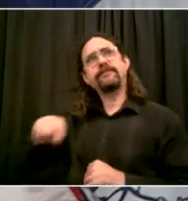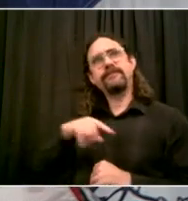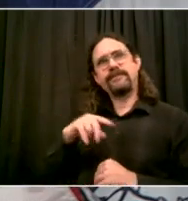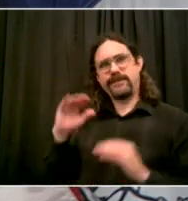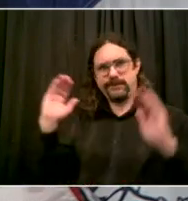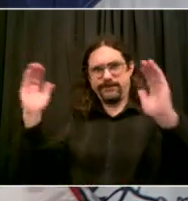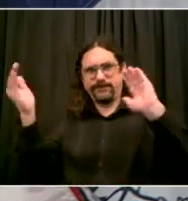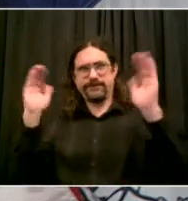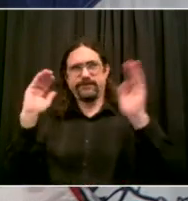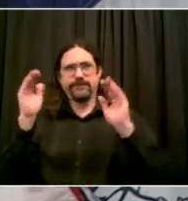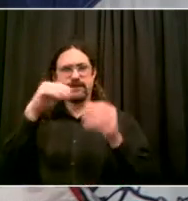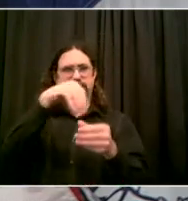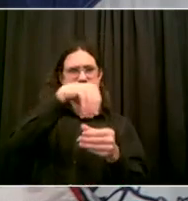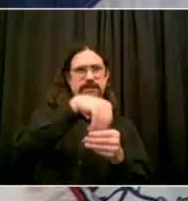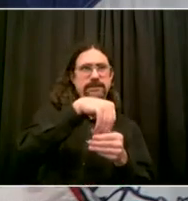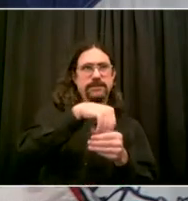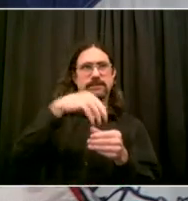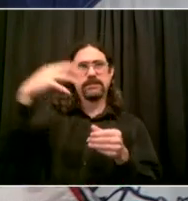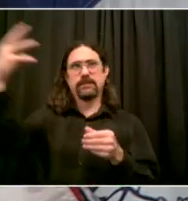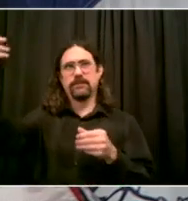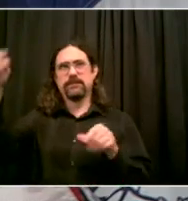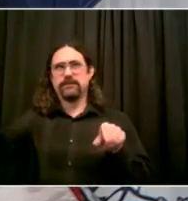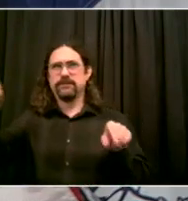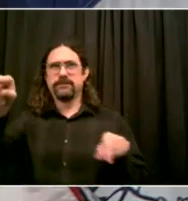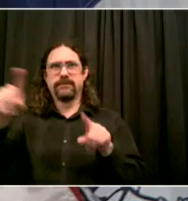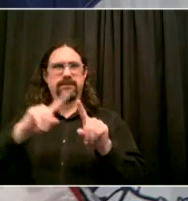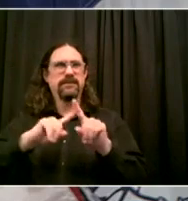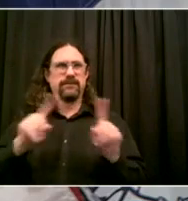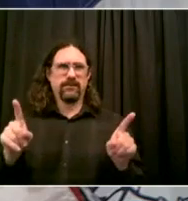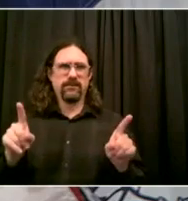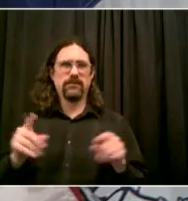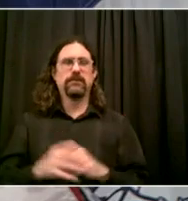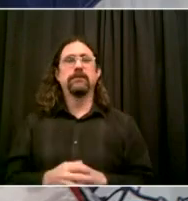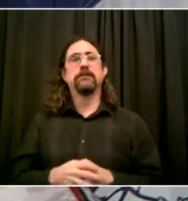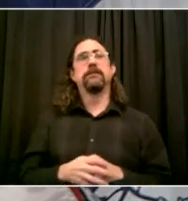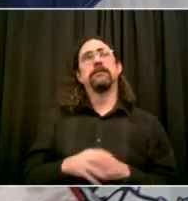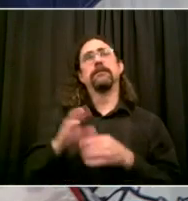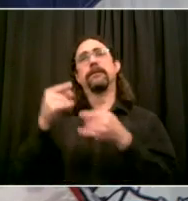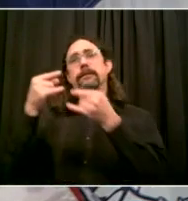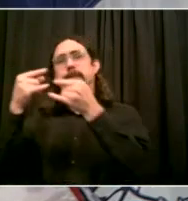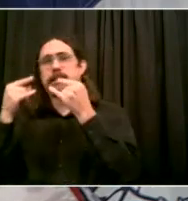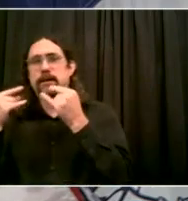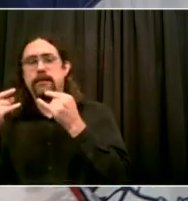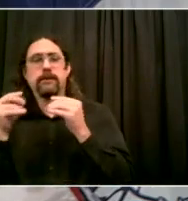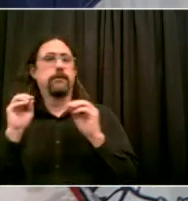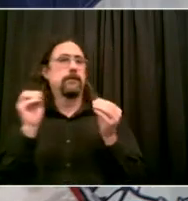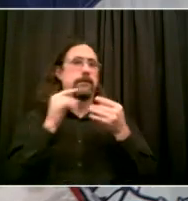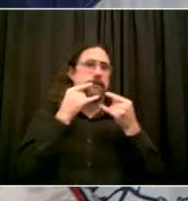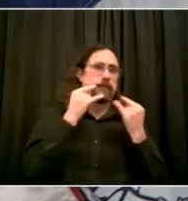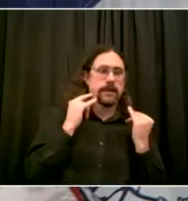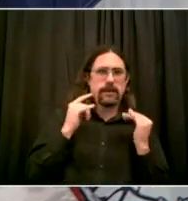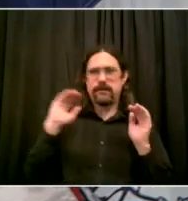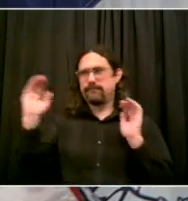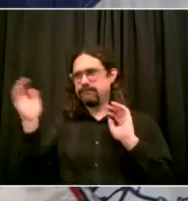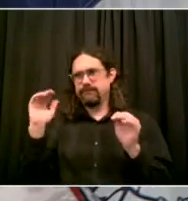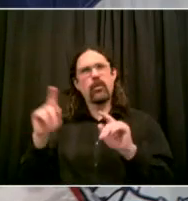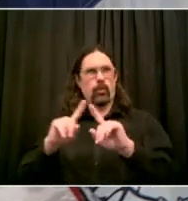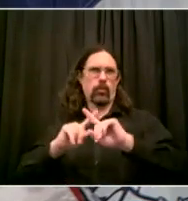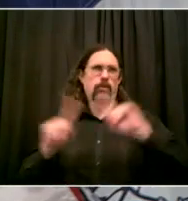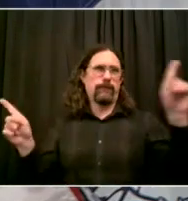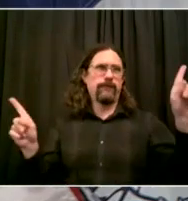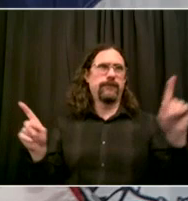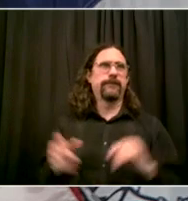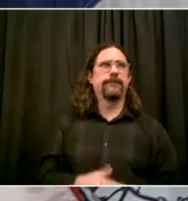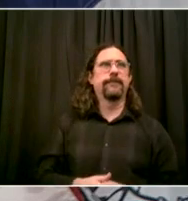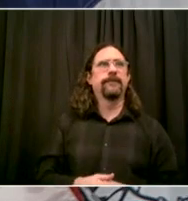careful all the time, and particularly, Nolan, if these numbers we're reporting today continue to grow, then people are going to have to get used to more